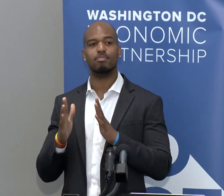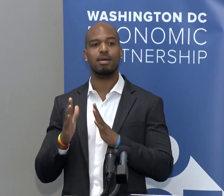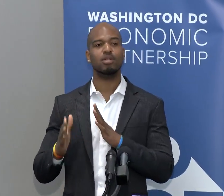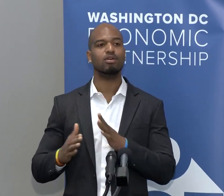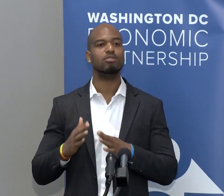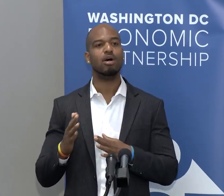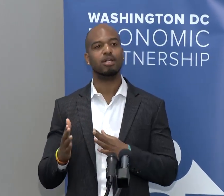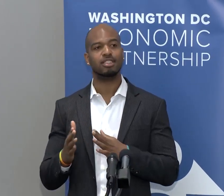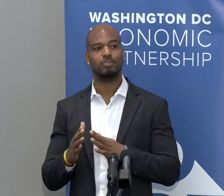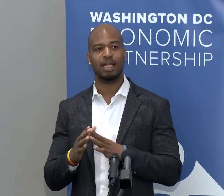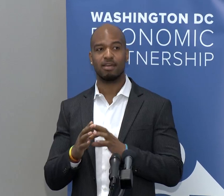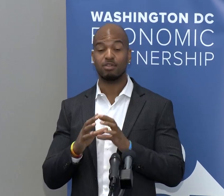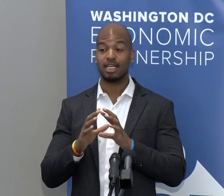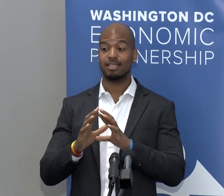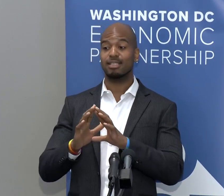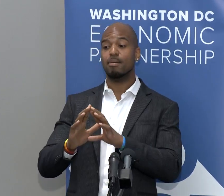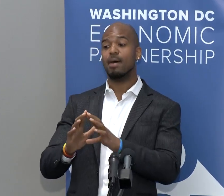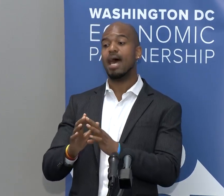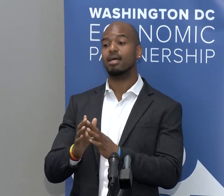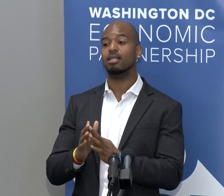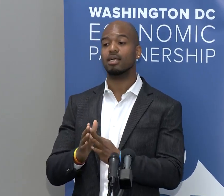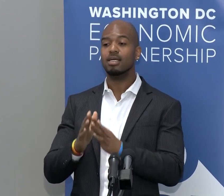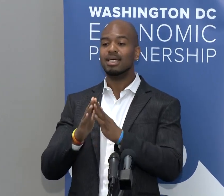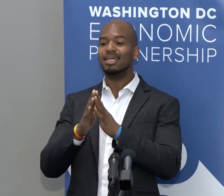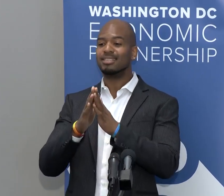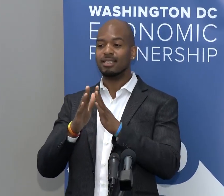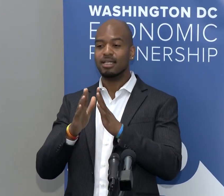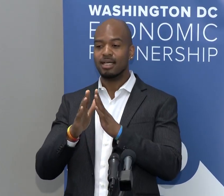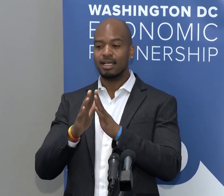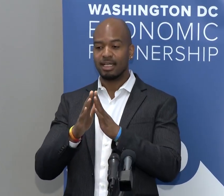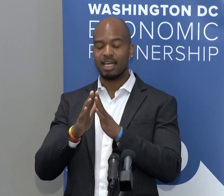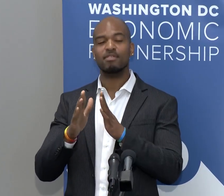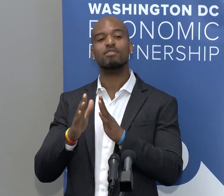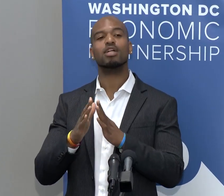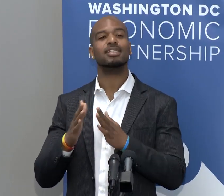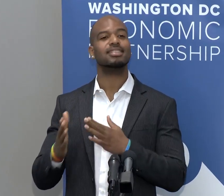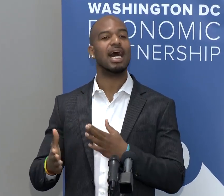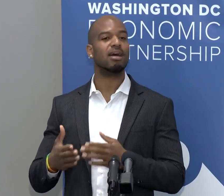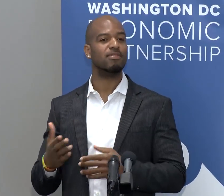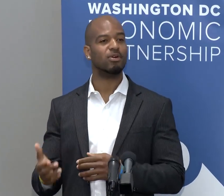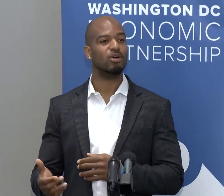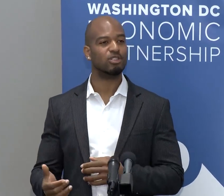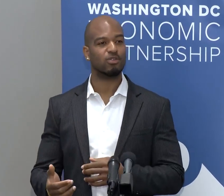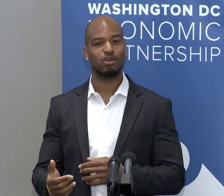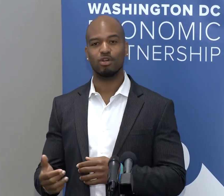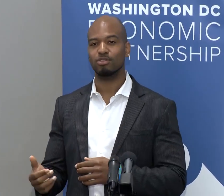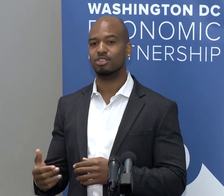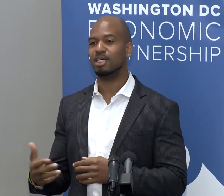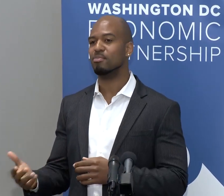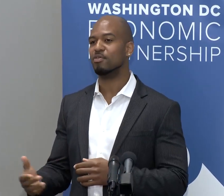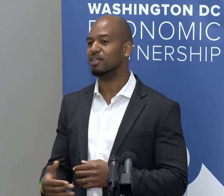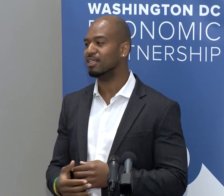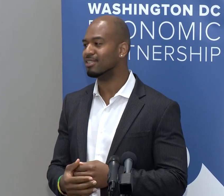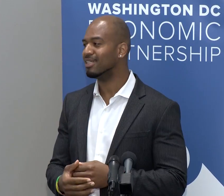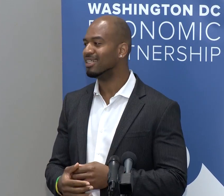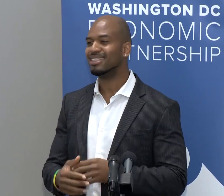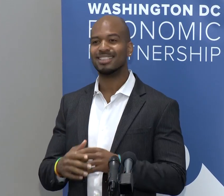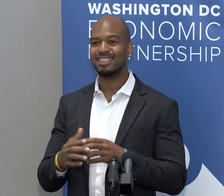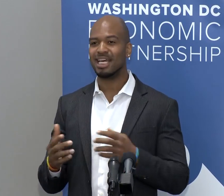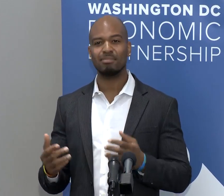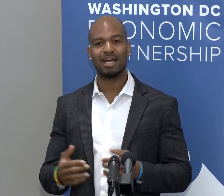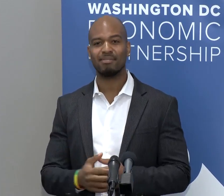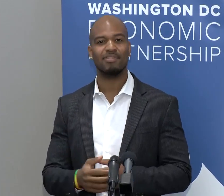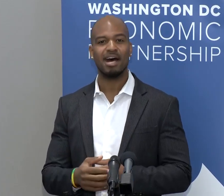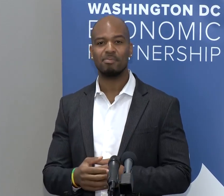things maybe you don't notice, but like if you take a step back and look, it's like even if you look at stock photos for gym or fitness,